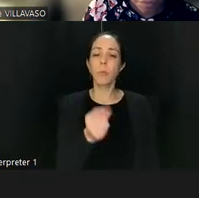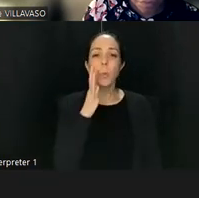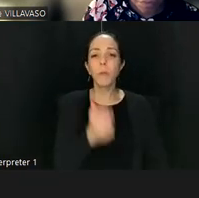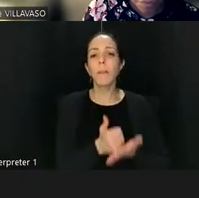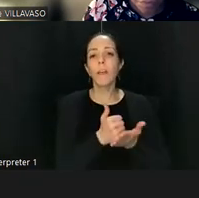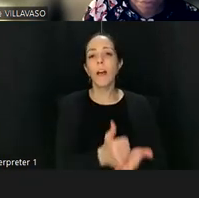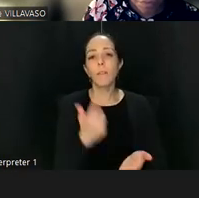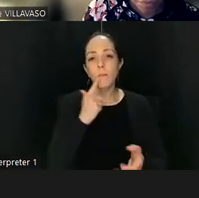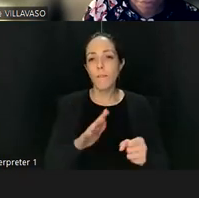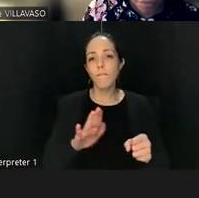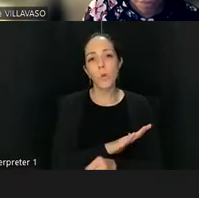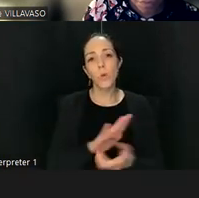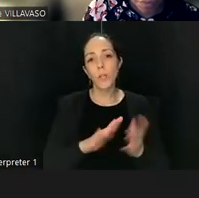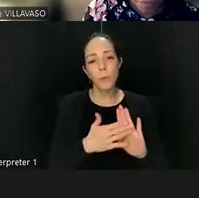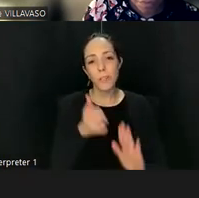seat.